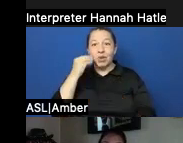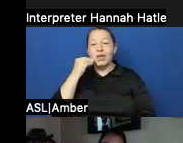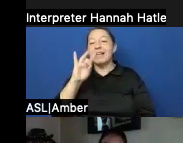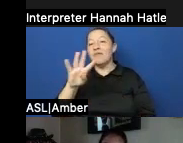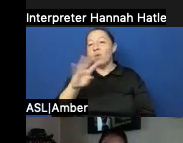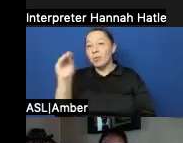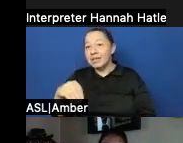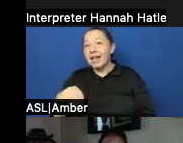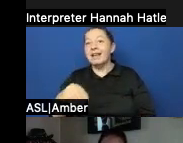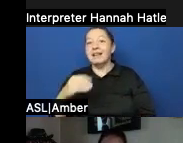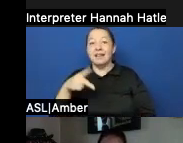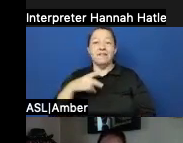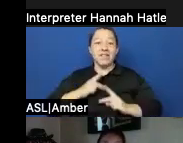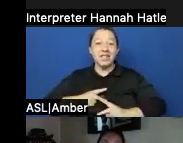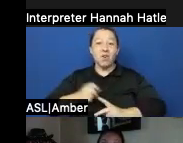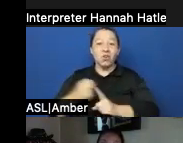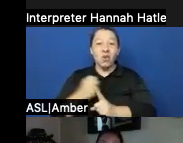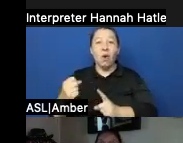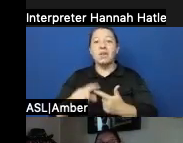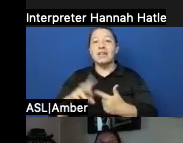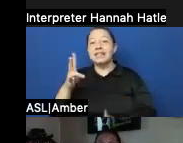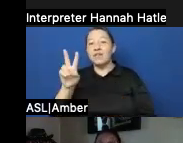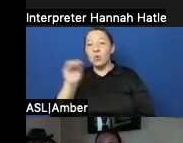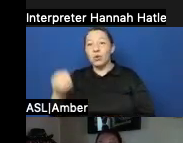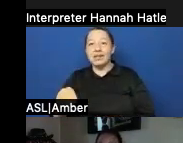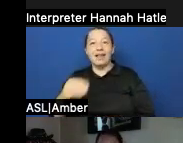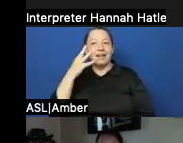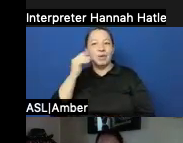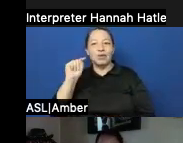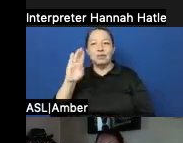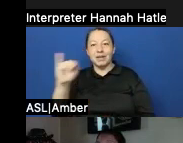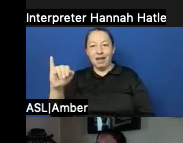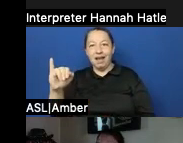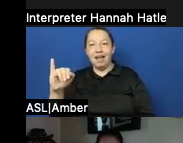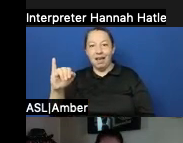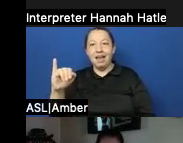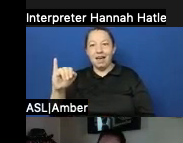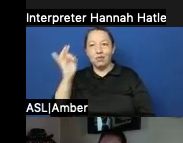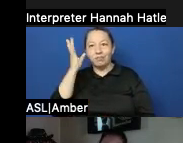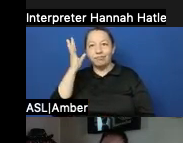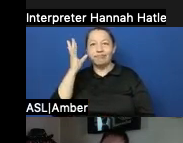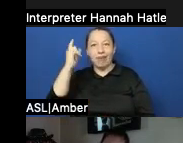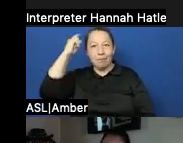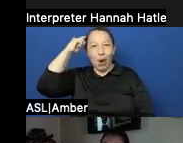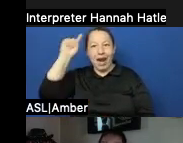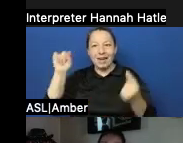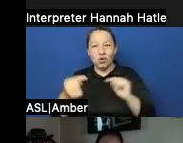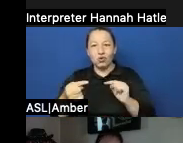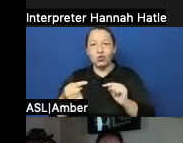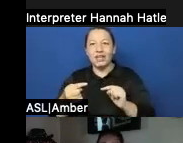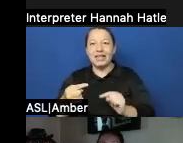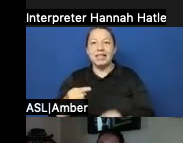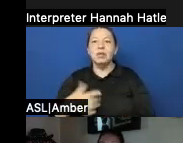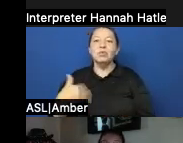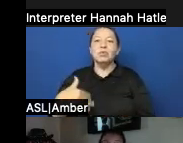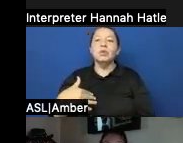brain injuries. So this is a very dangerous world. Domestic violence is, of course, too, sexual